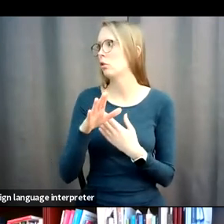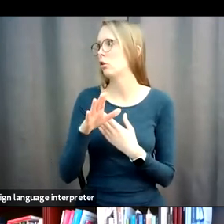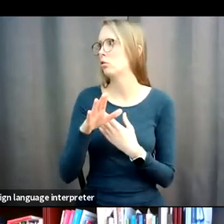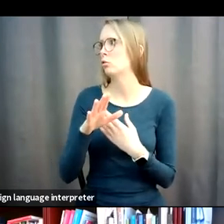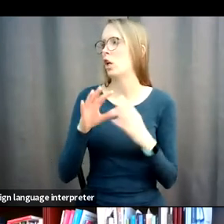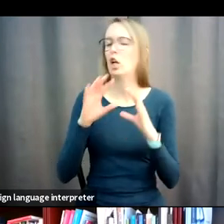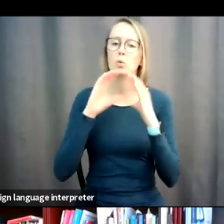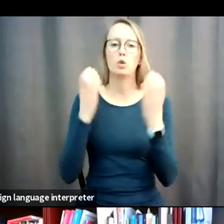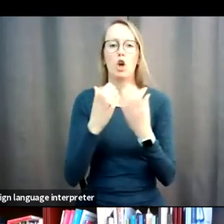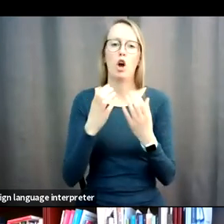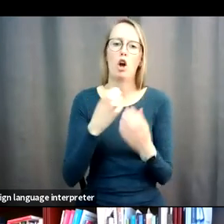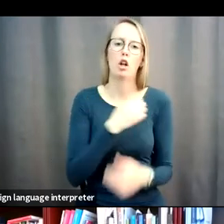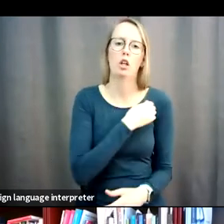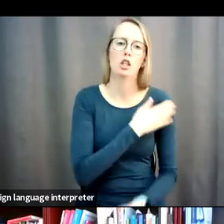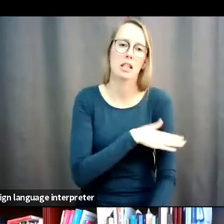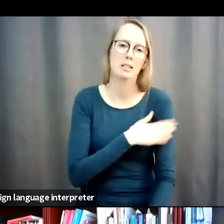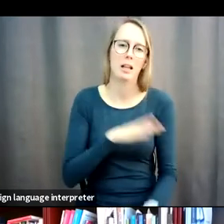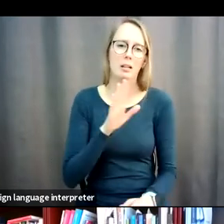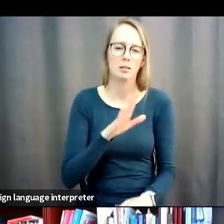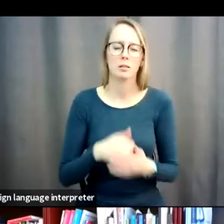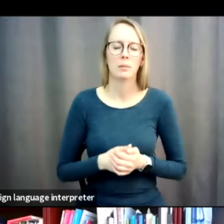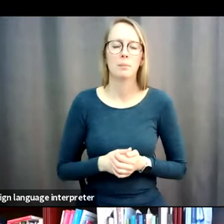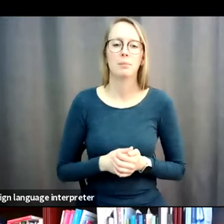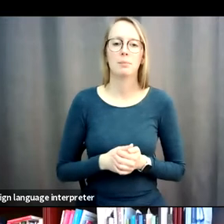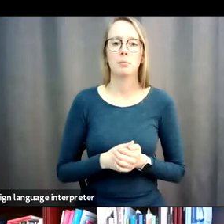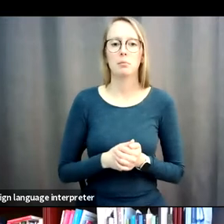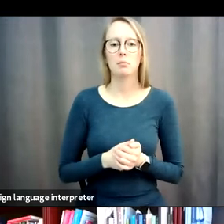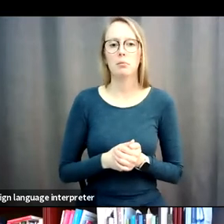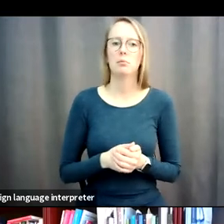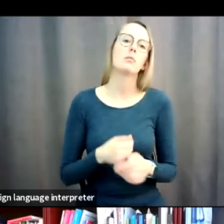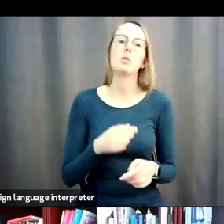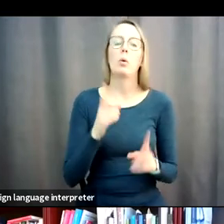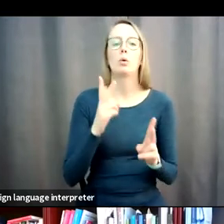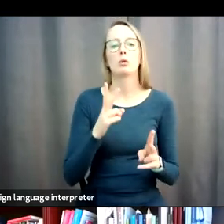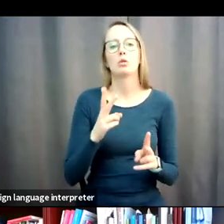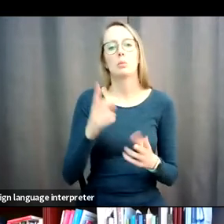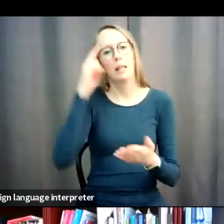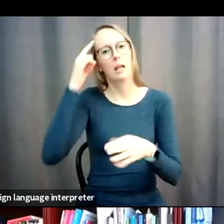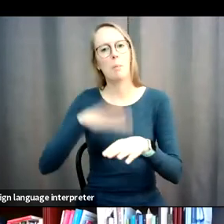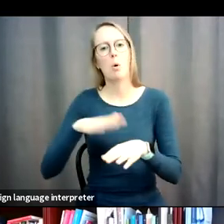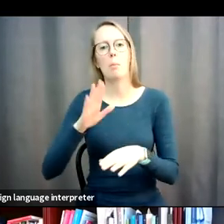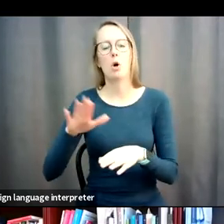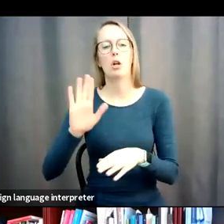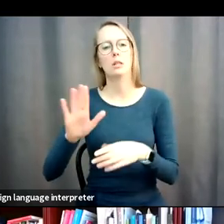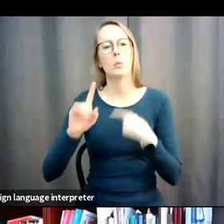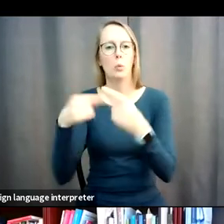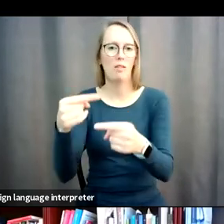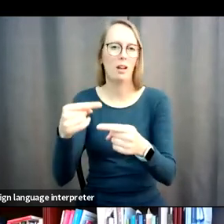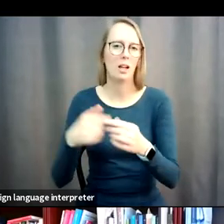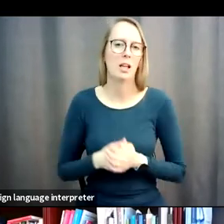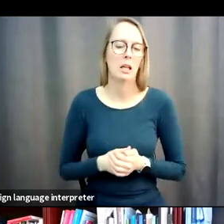So, but the information all the time needs to be adapted to the child's evolving capacities, be it a